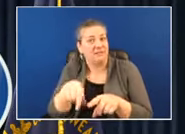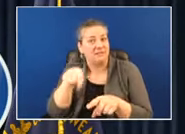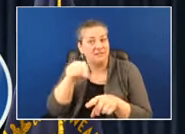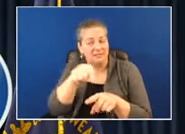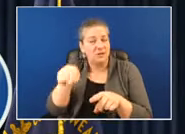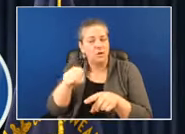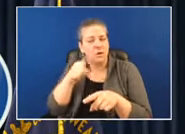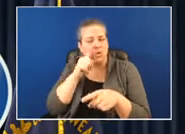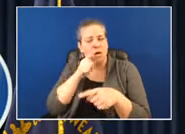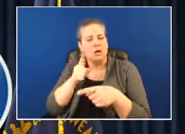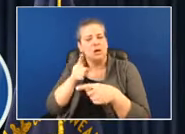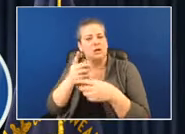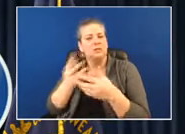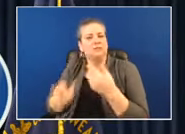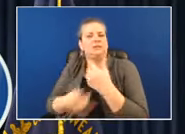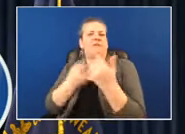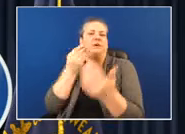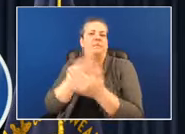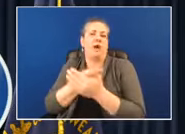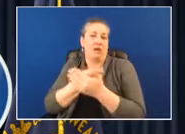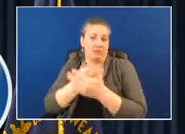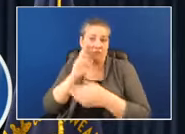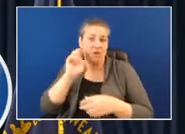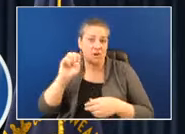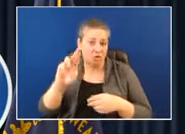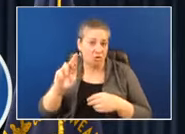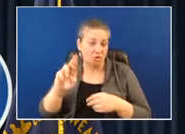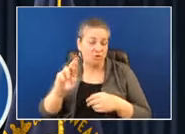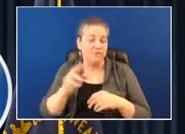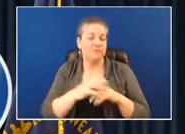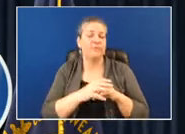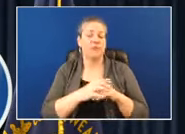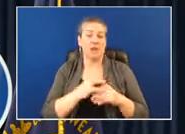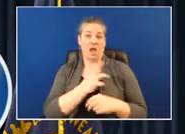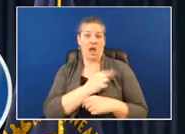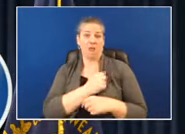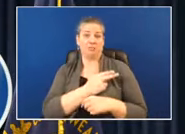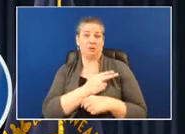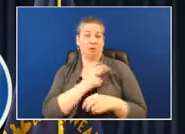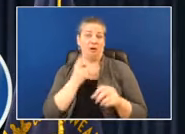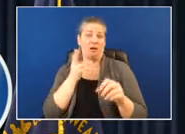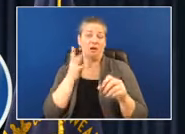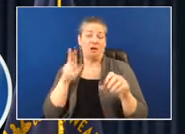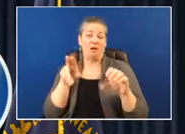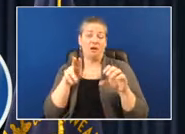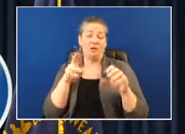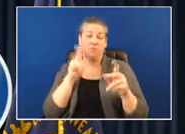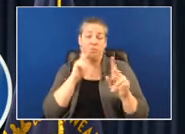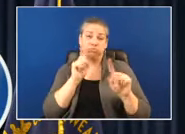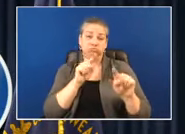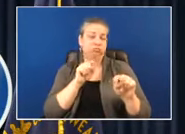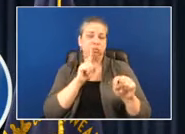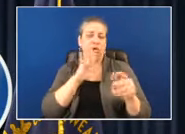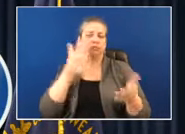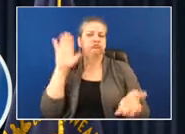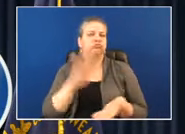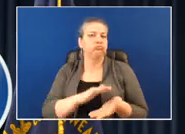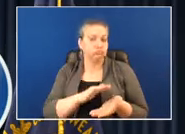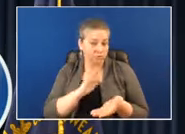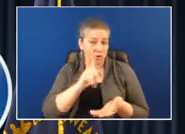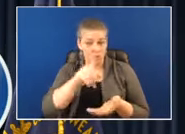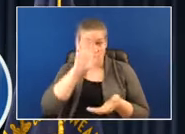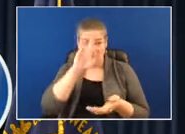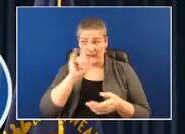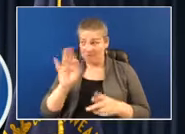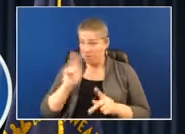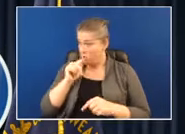that is really significant. Hospitalizations dropped by 12.6% after everything we've been through. We know if people don't need to be in the